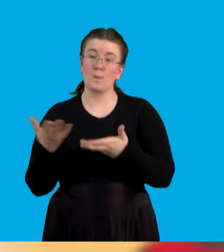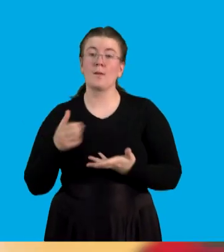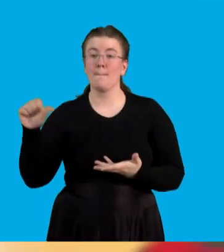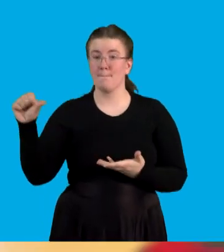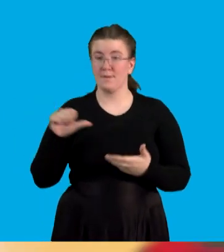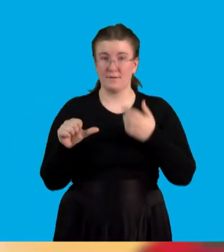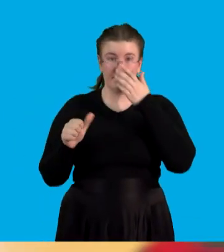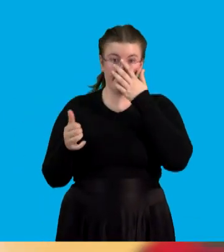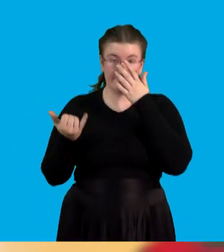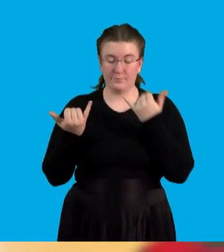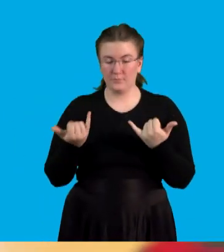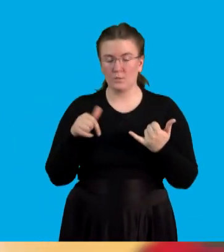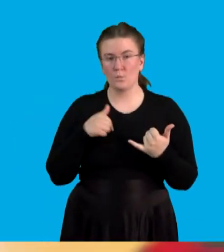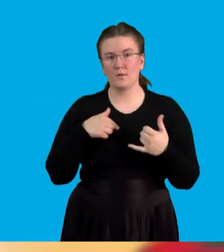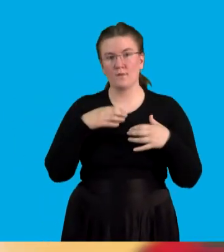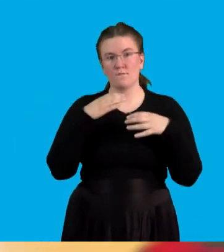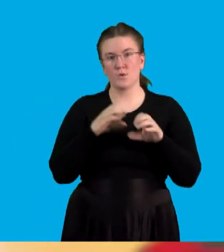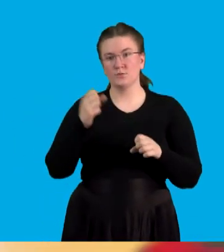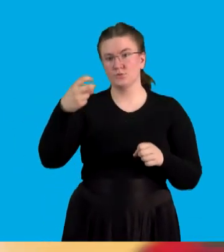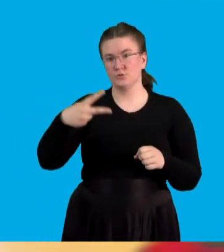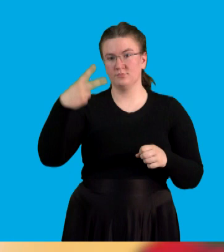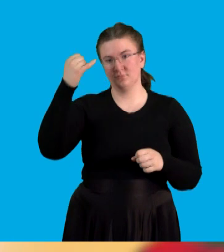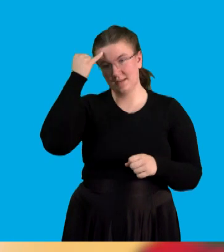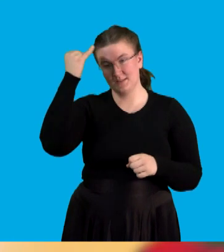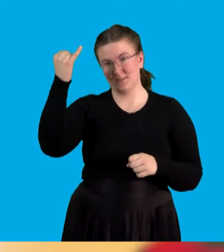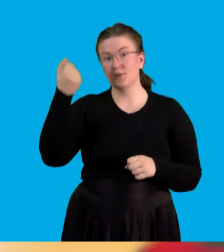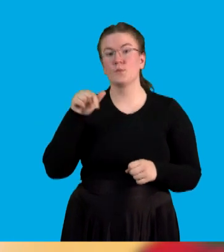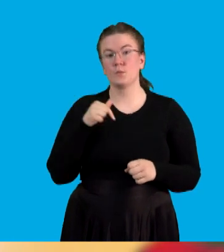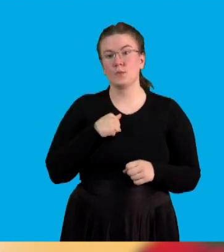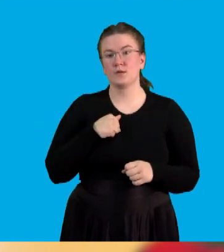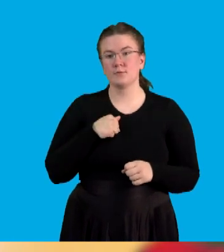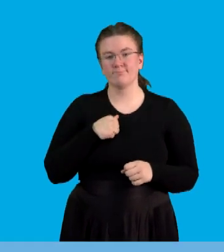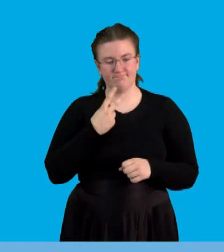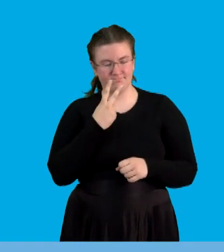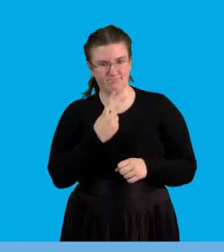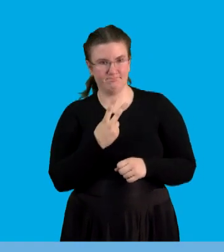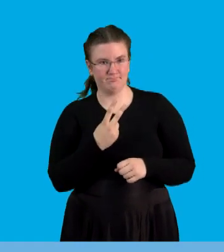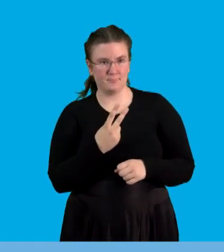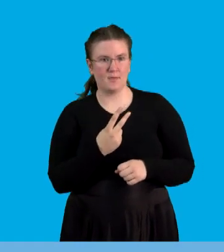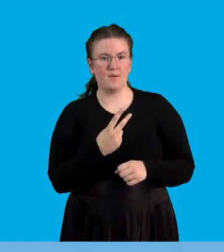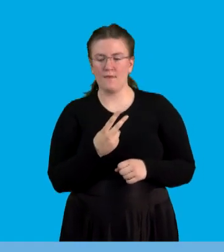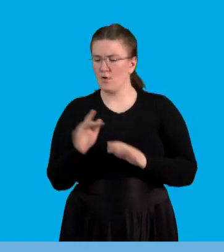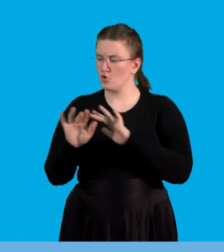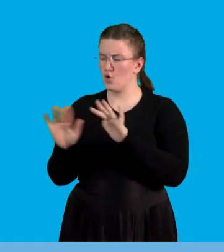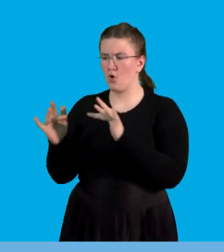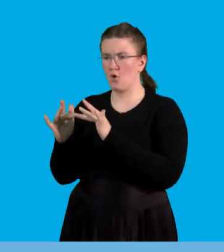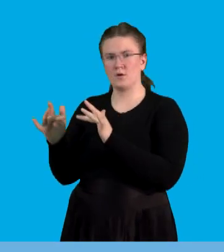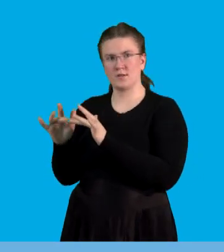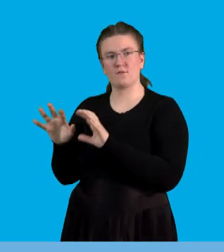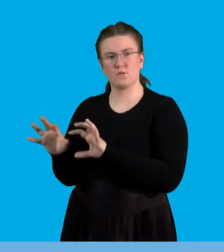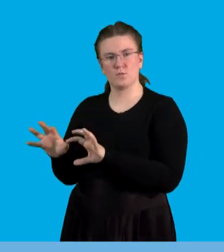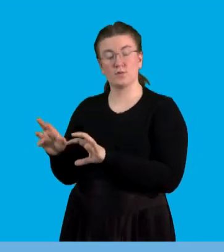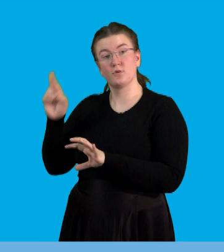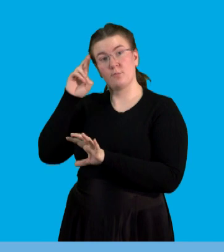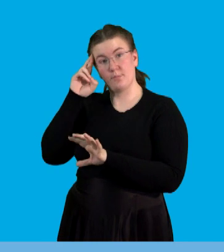Welcome back, learners. So now we're jumping on to our second concept, whereby now we'll be looking at the field forces. And remember,